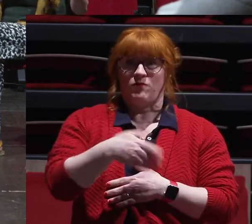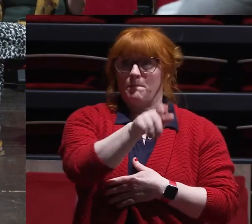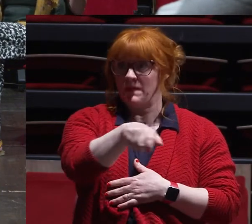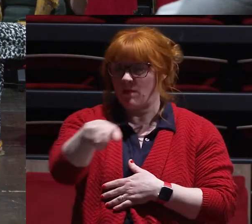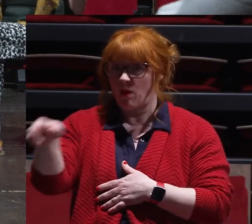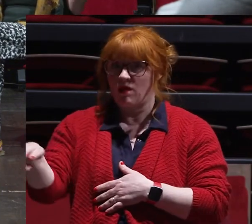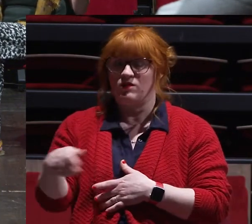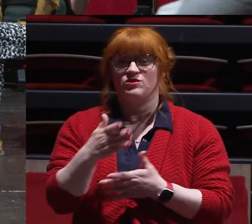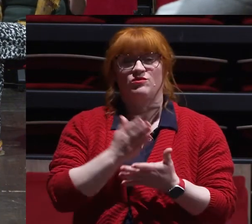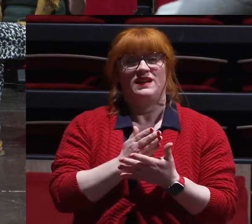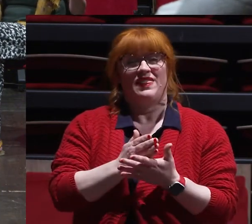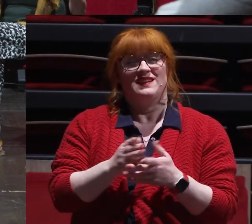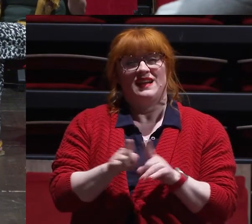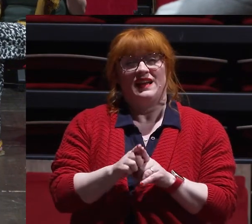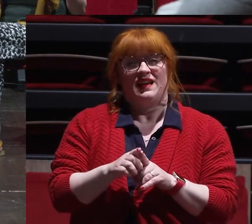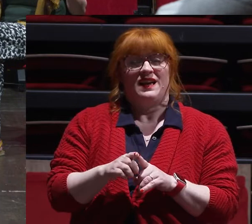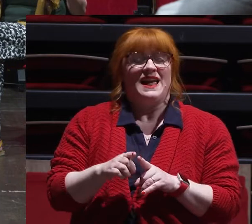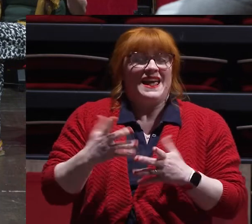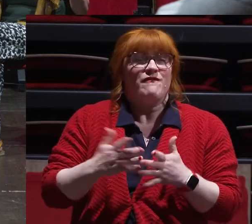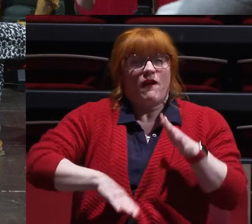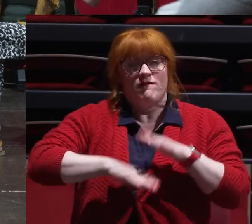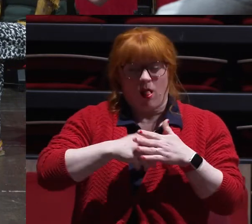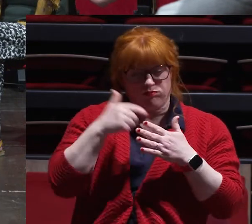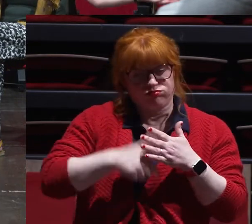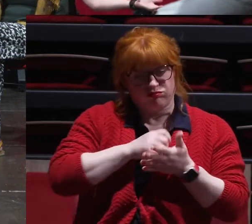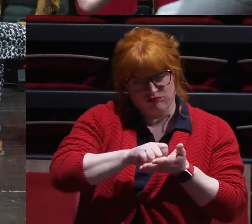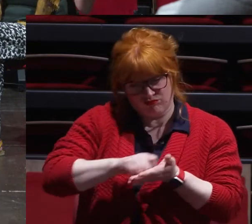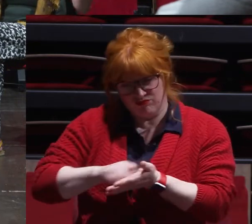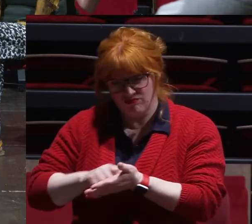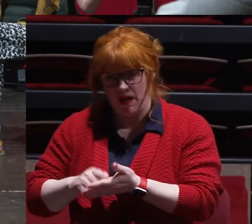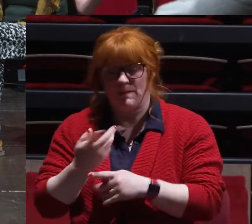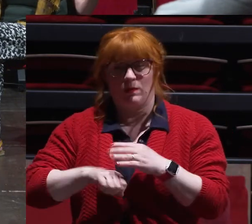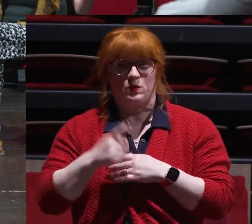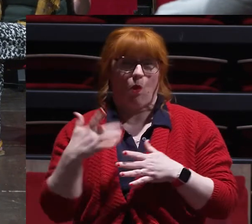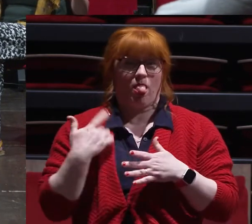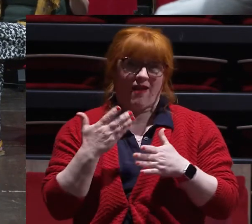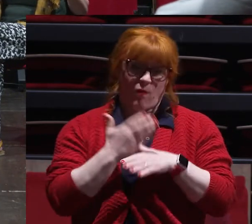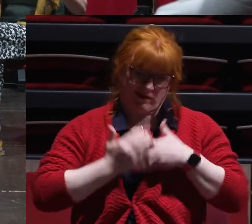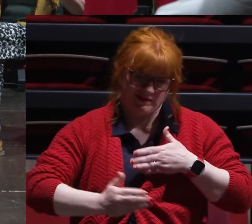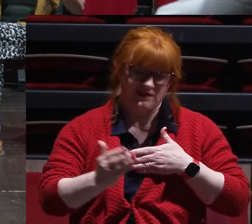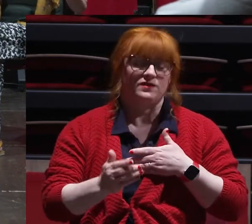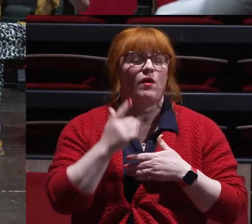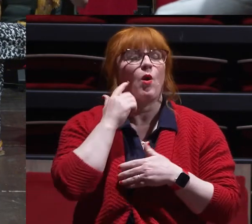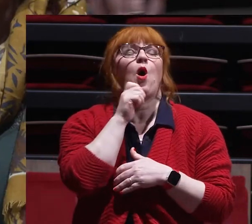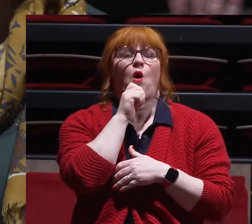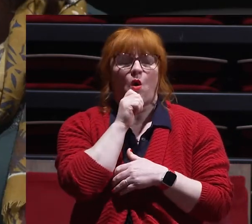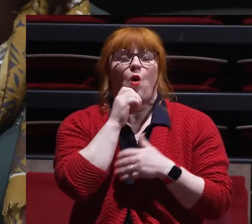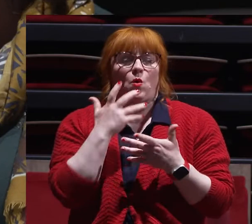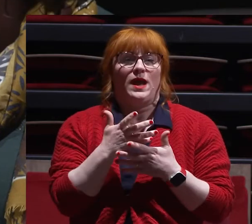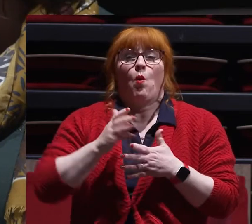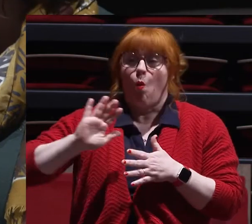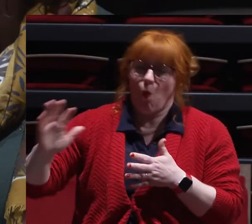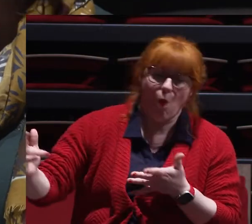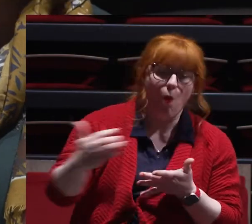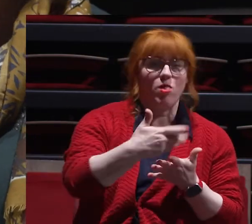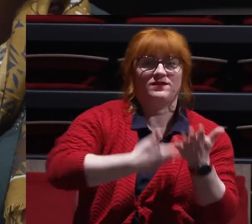play, which potentially you could do, then that's a life's work and I don't get to do anything else. So I thought, well, I'll try and put them all into a